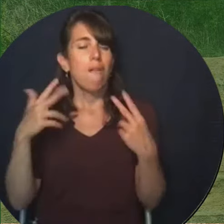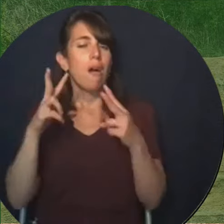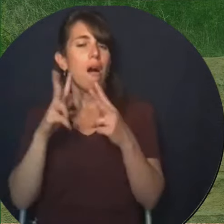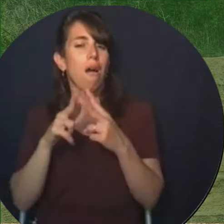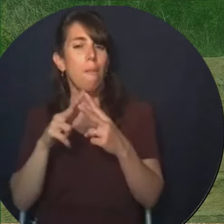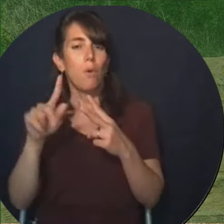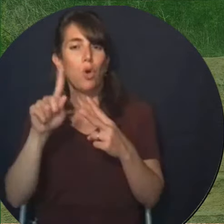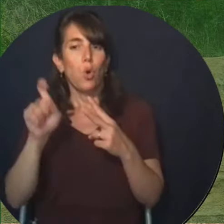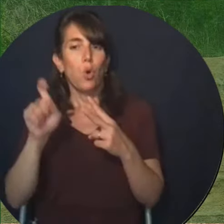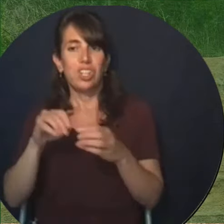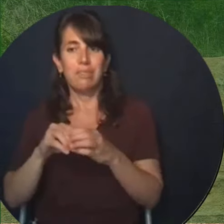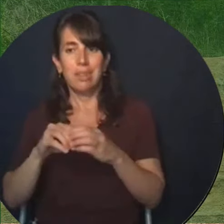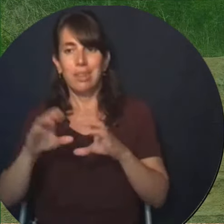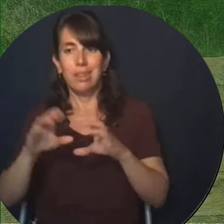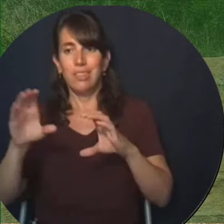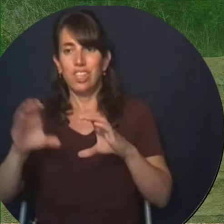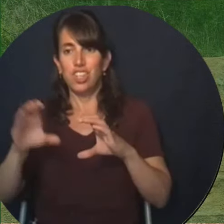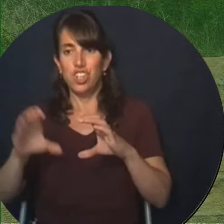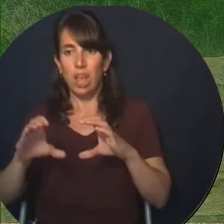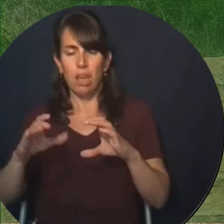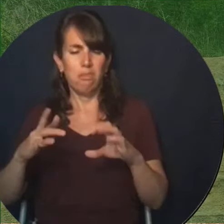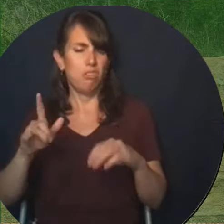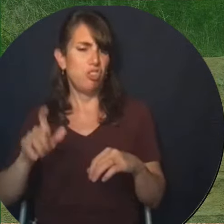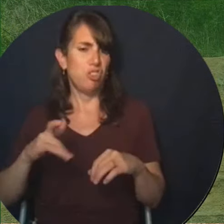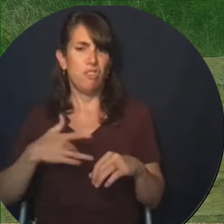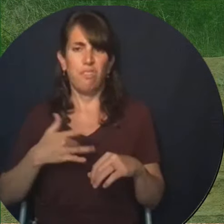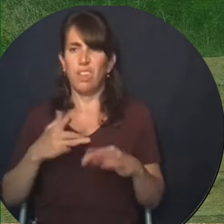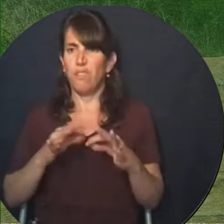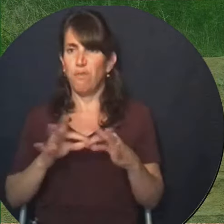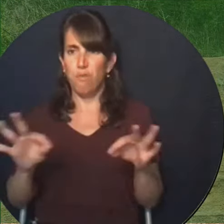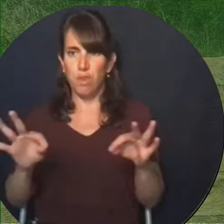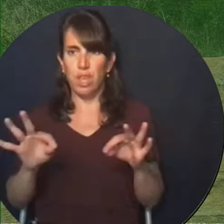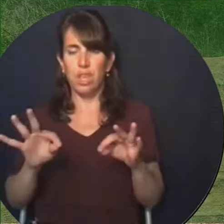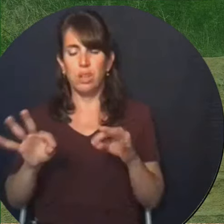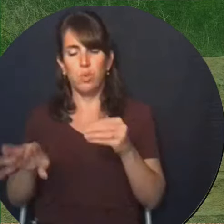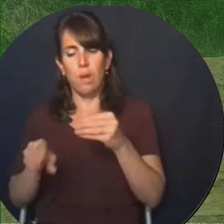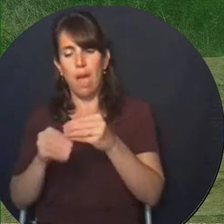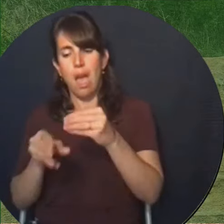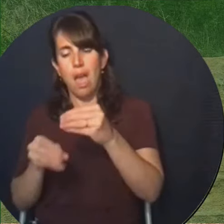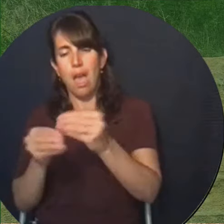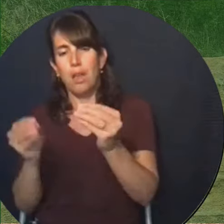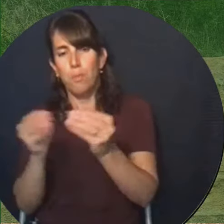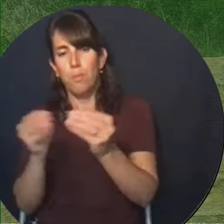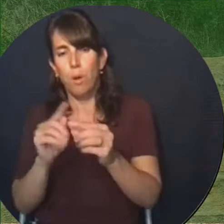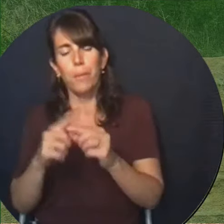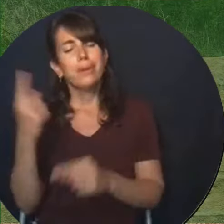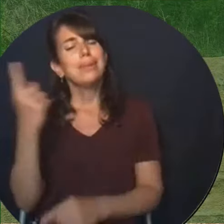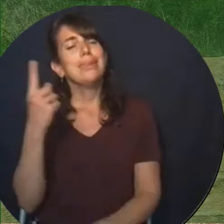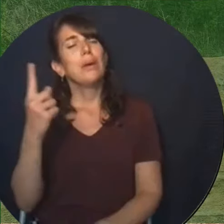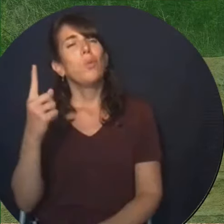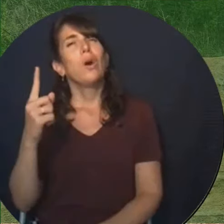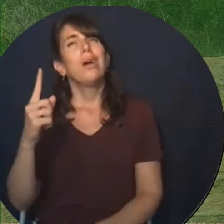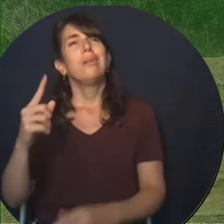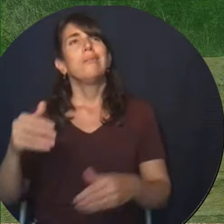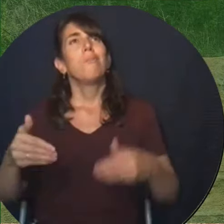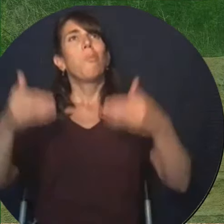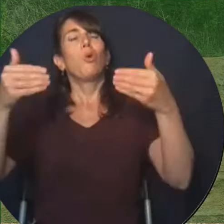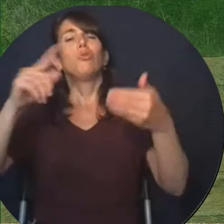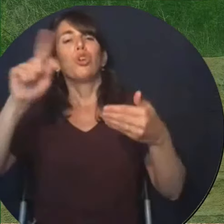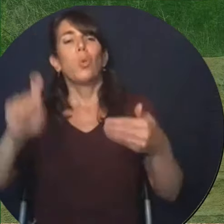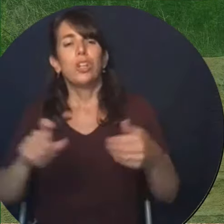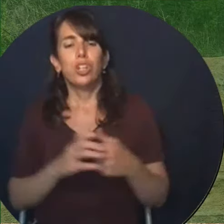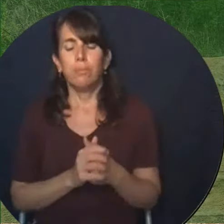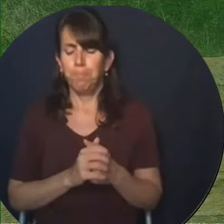to put more in, but I wanted to start with one. Someone asked a question along the lines of, how do we assess